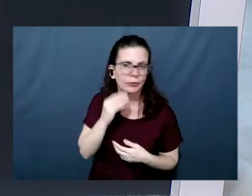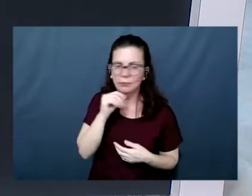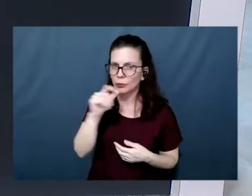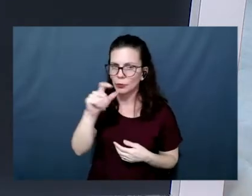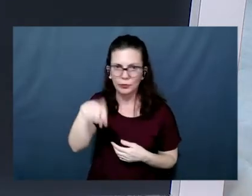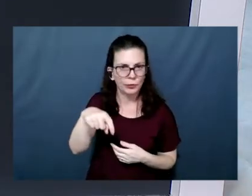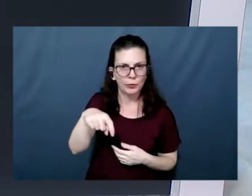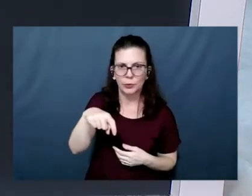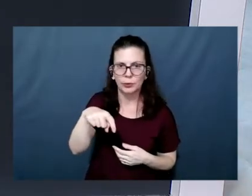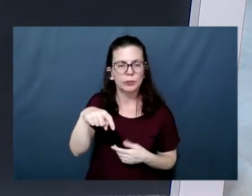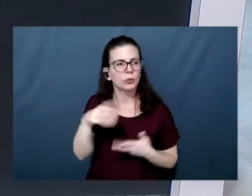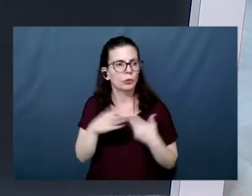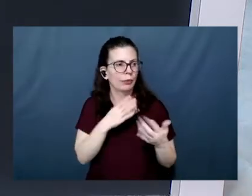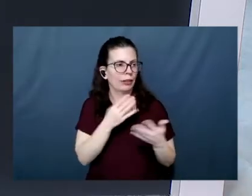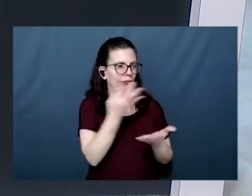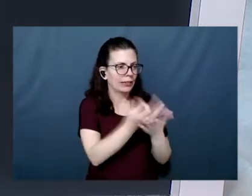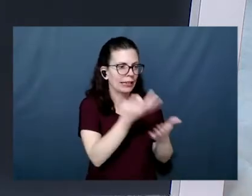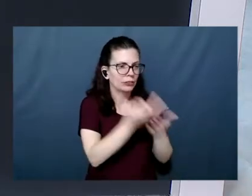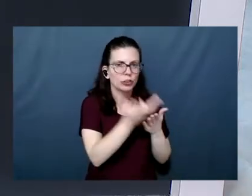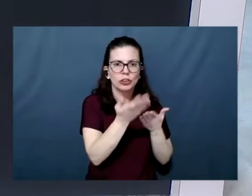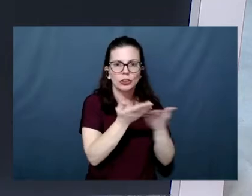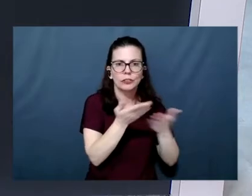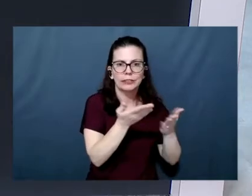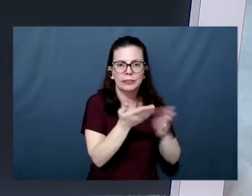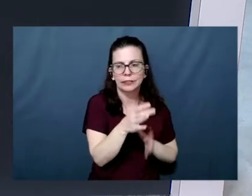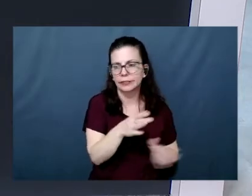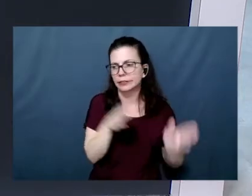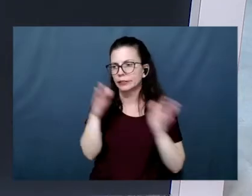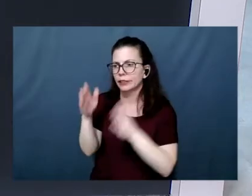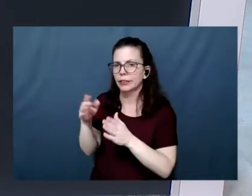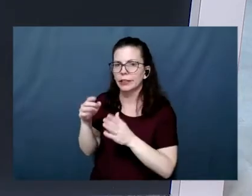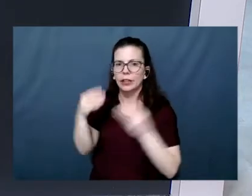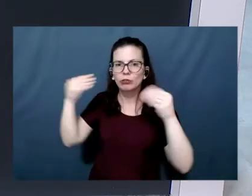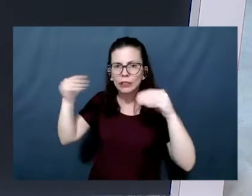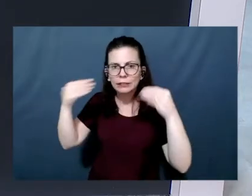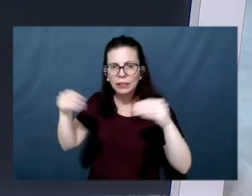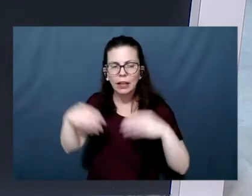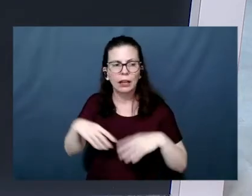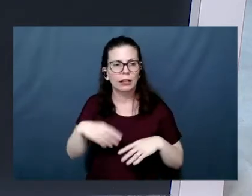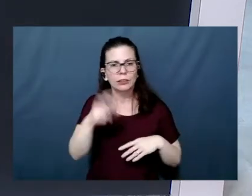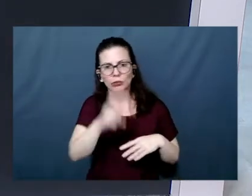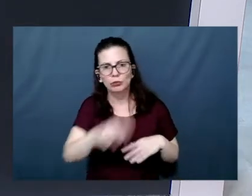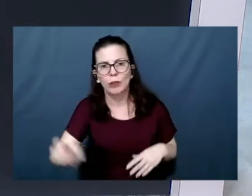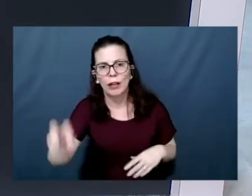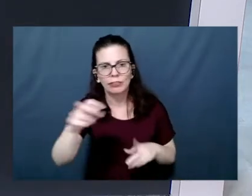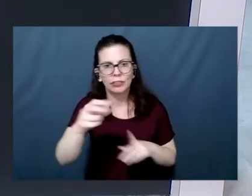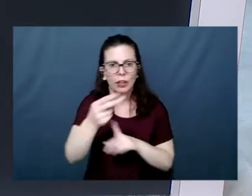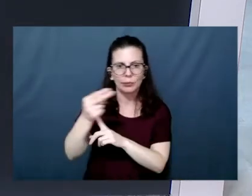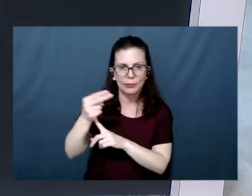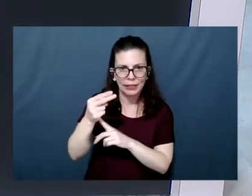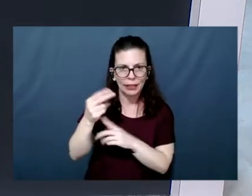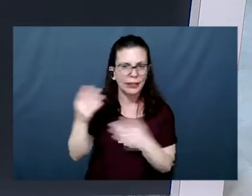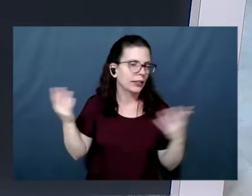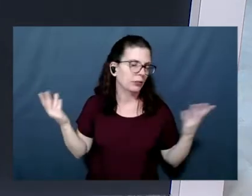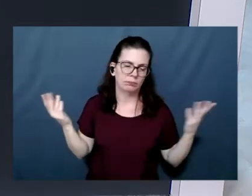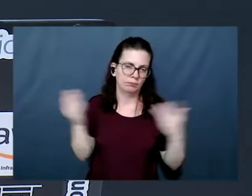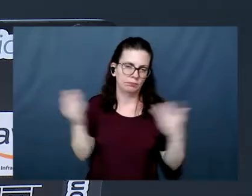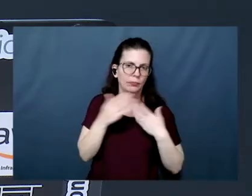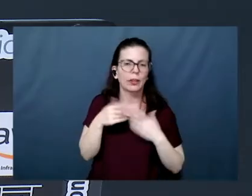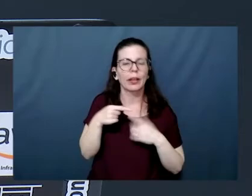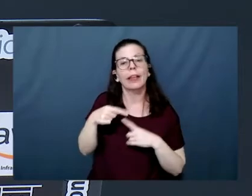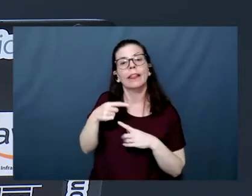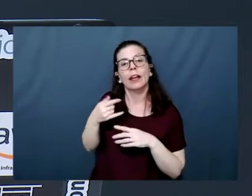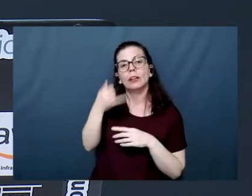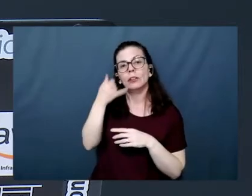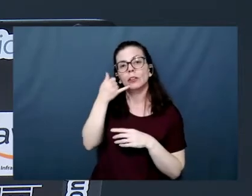financial services industry, whether you're in the retail industry, whether you're in the travel and hospitality industry, the call summarization is designed to try and